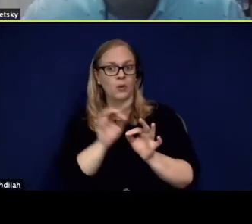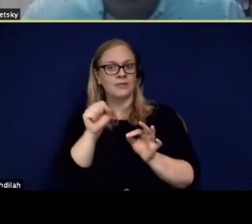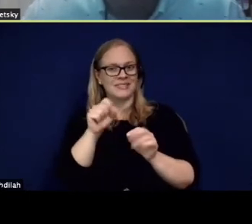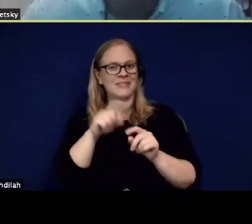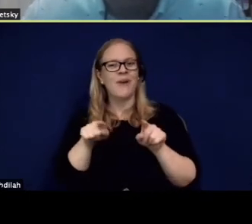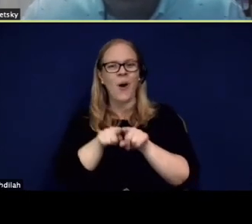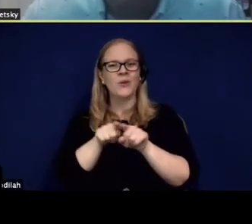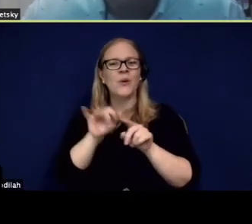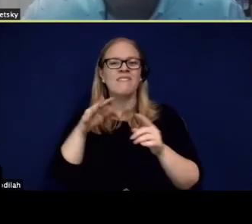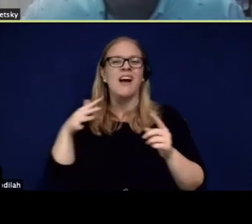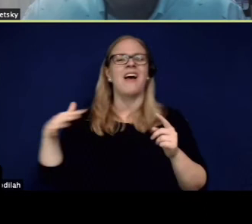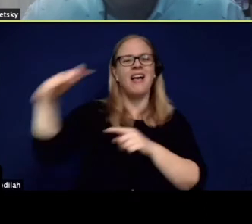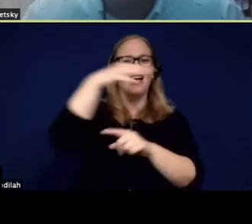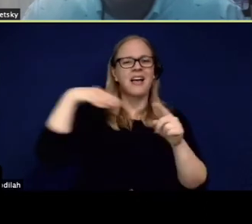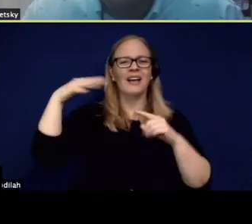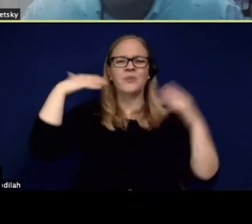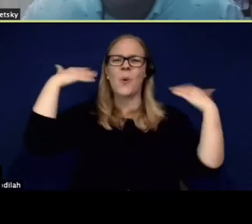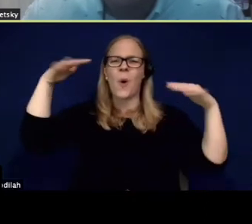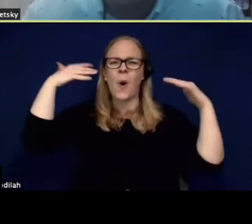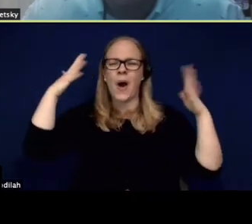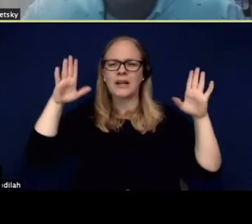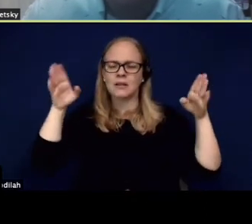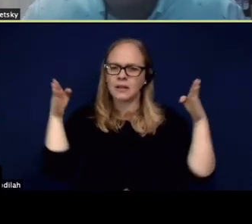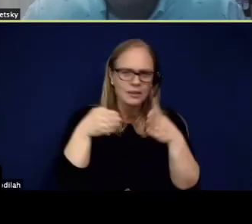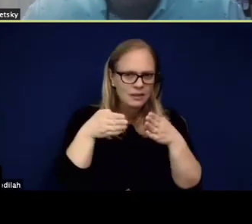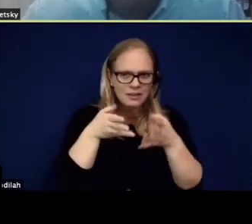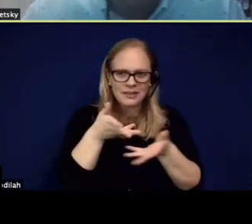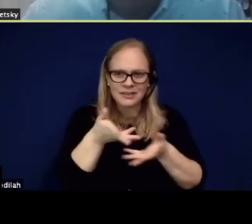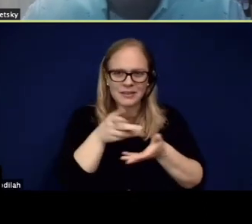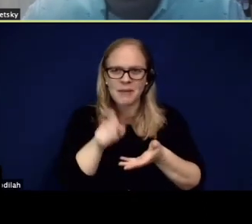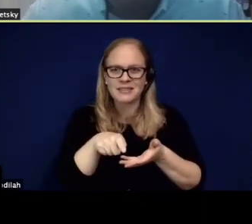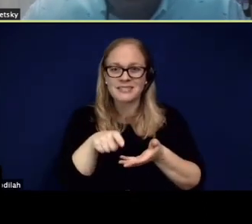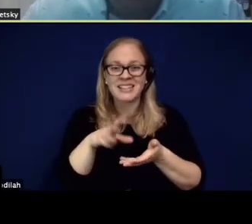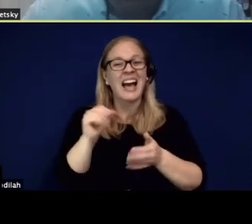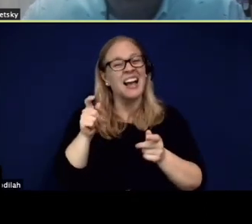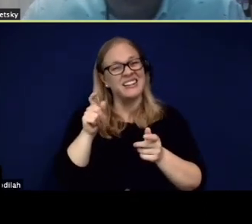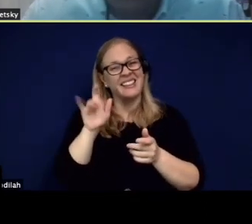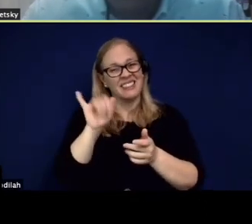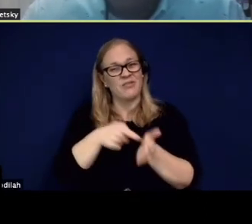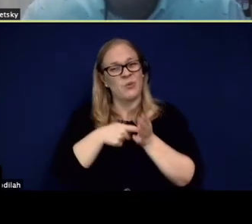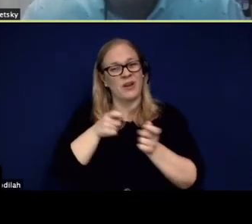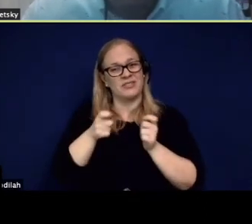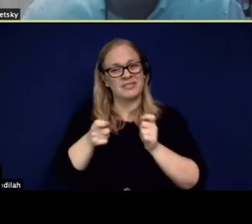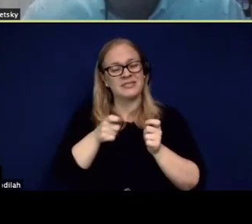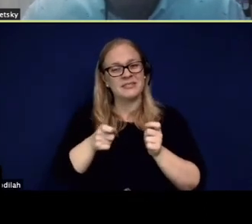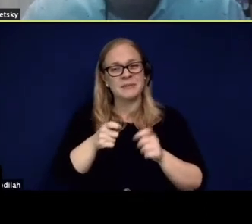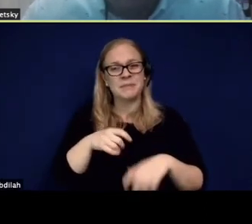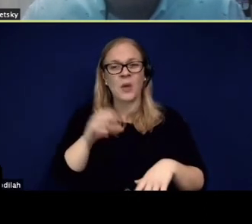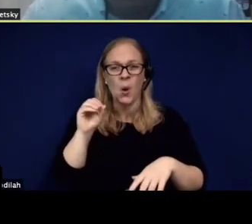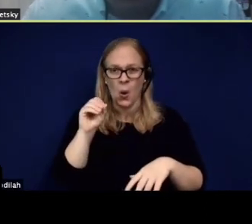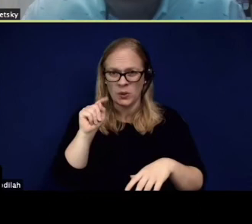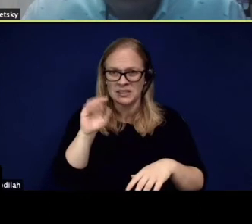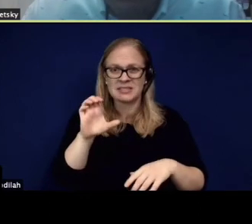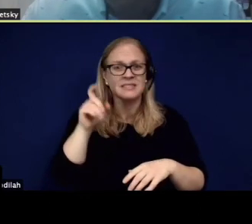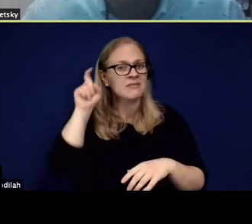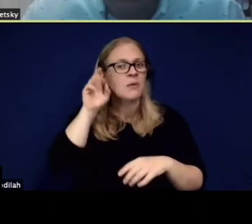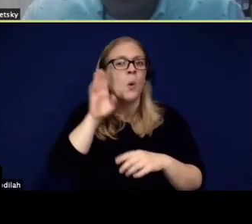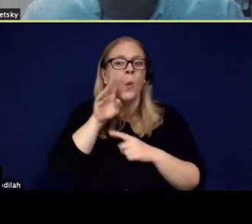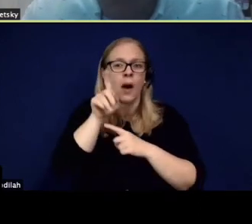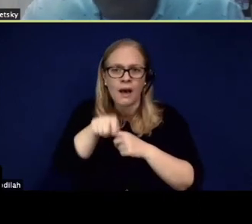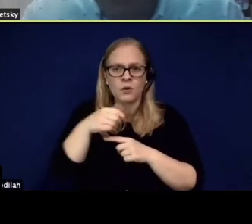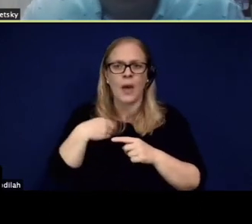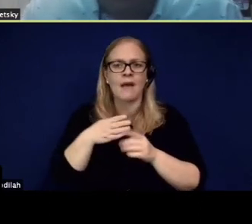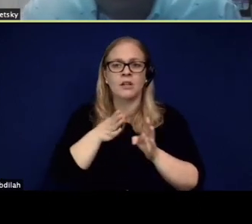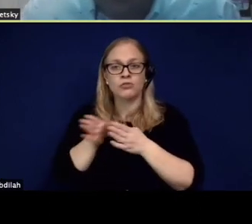it's somehow going to have to make sure to address those noise issues. They'll have to have directional mics. They're going to have to be able to cancel noise out,